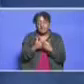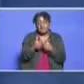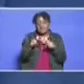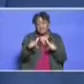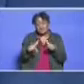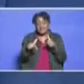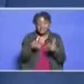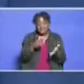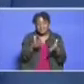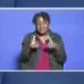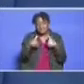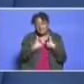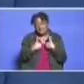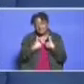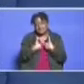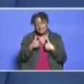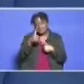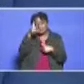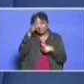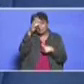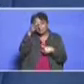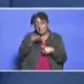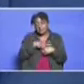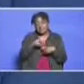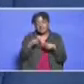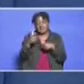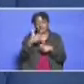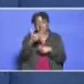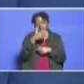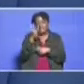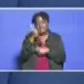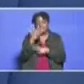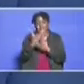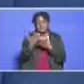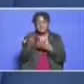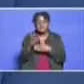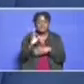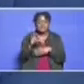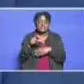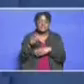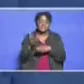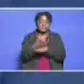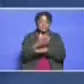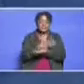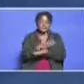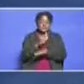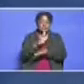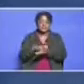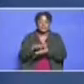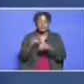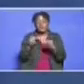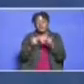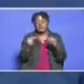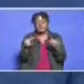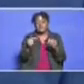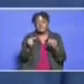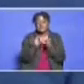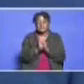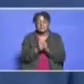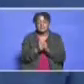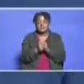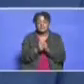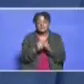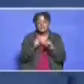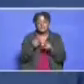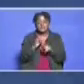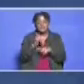best. We got some things we got to tighten up on the offensive end. The ball is sticking, we're not moving it as fluidly as we want to. But all in all,